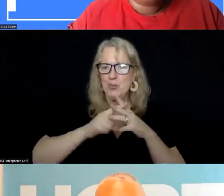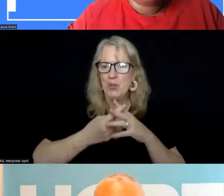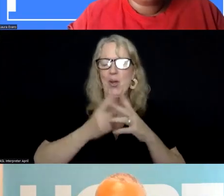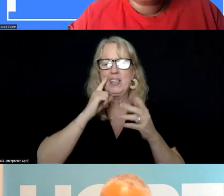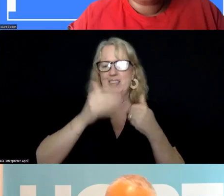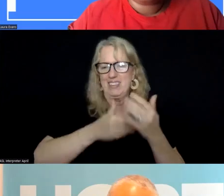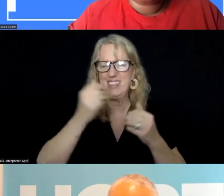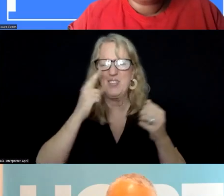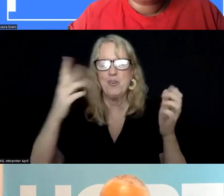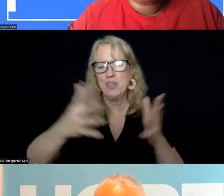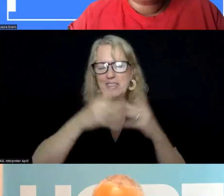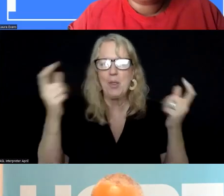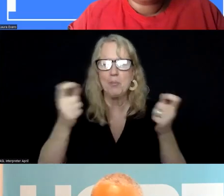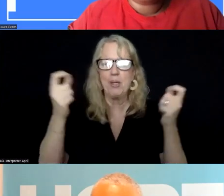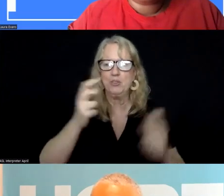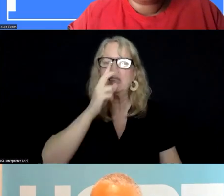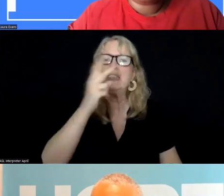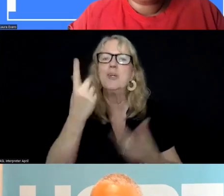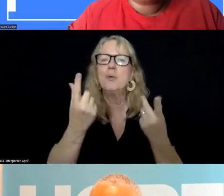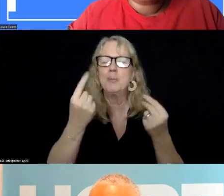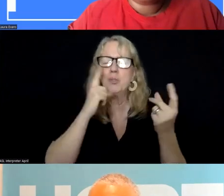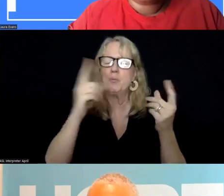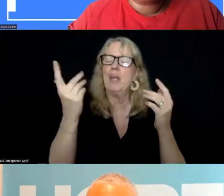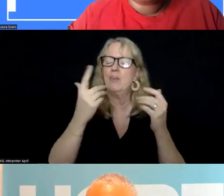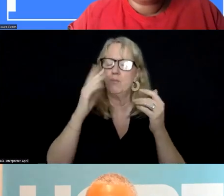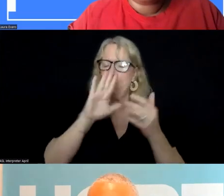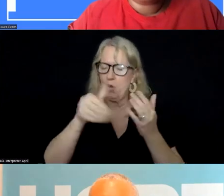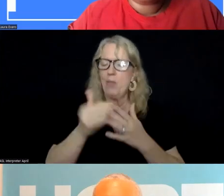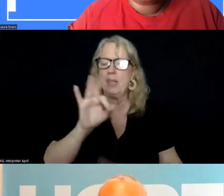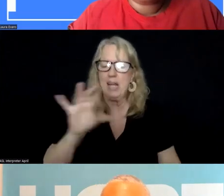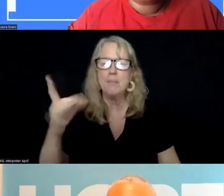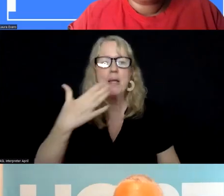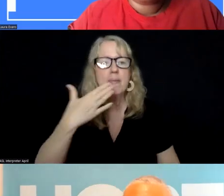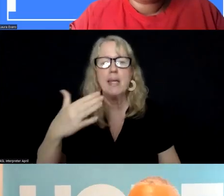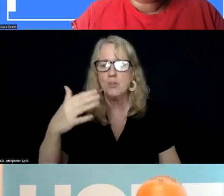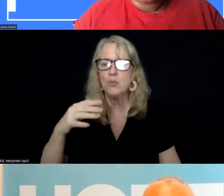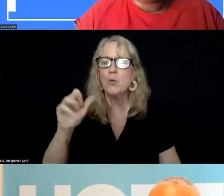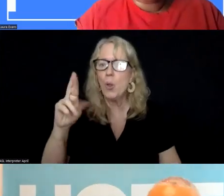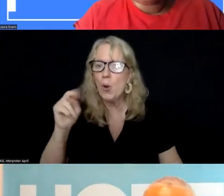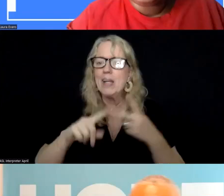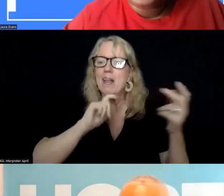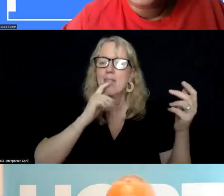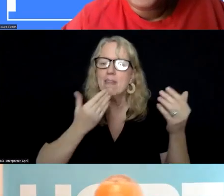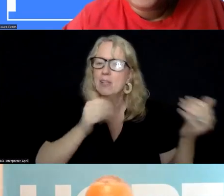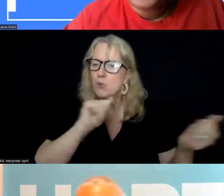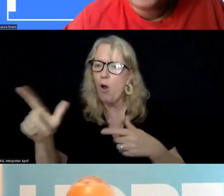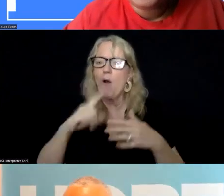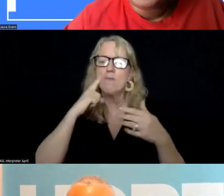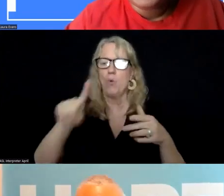crest of this celebration to see what we can evolve 988 to be going forward. Thank you, Laura. And thank you all for what you're doing.